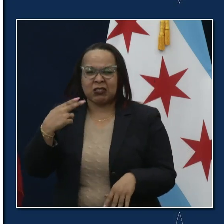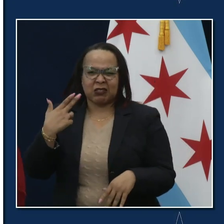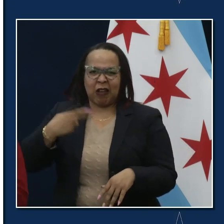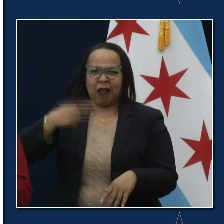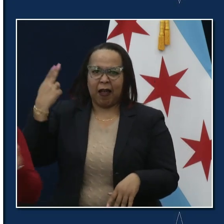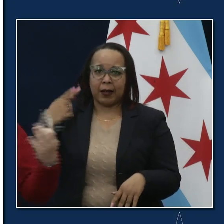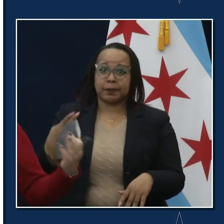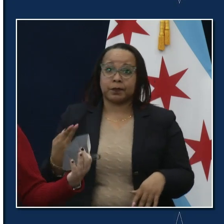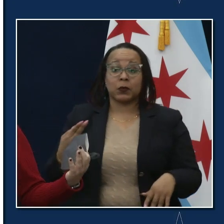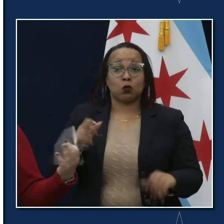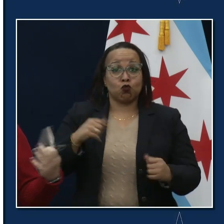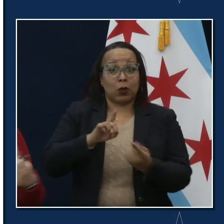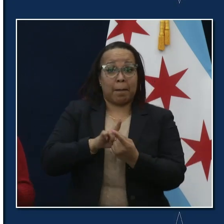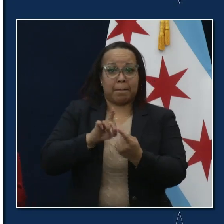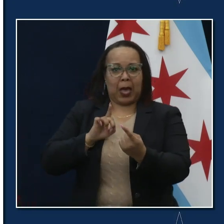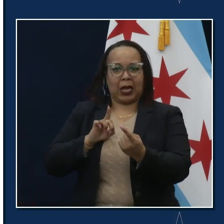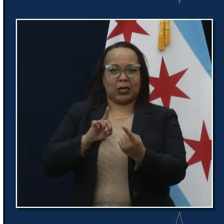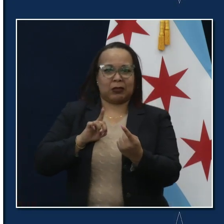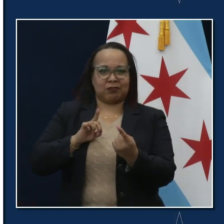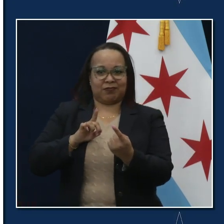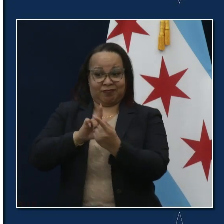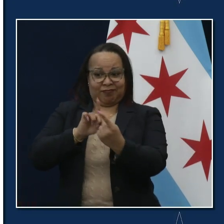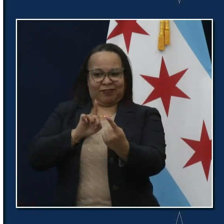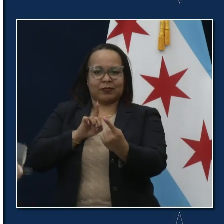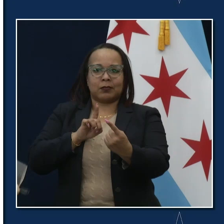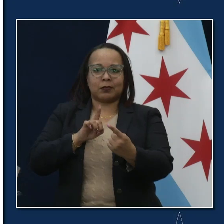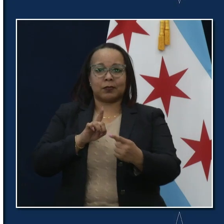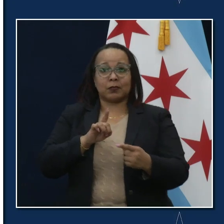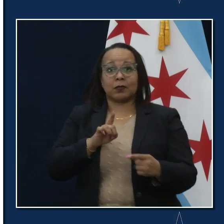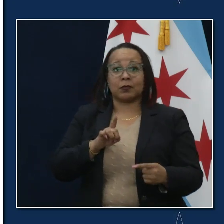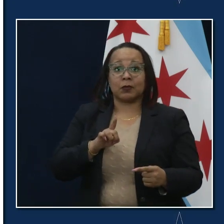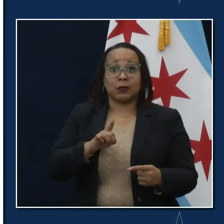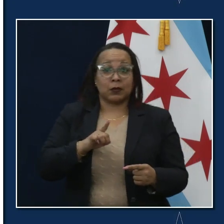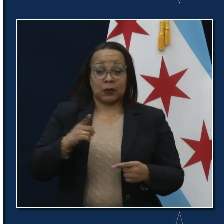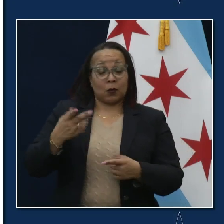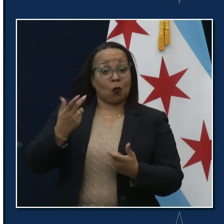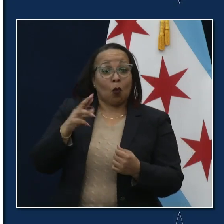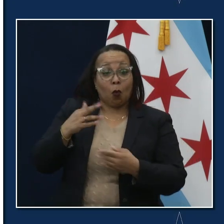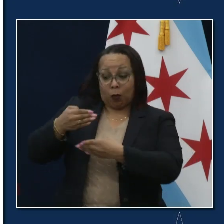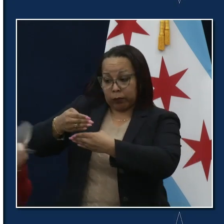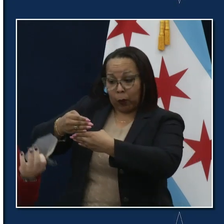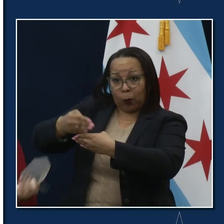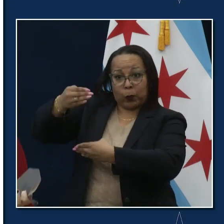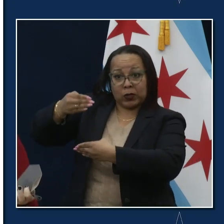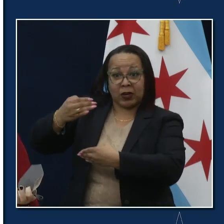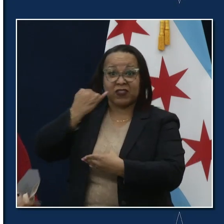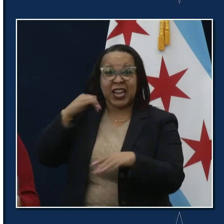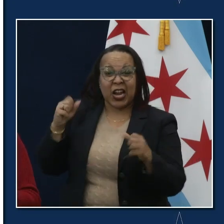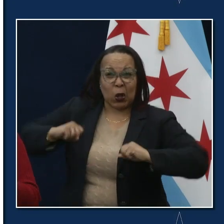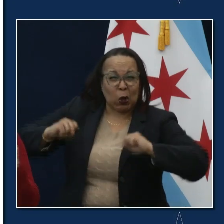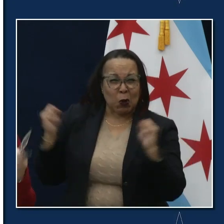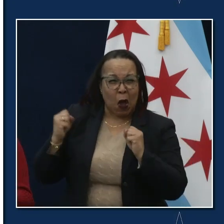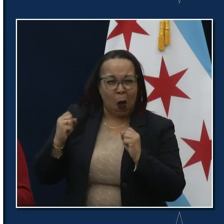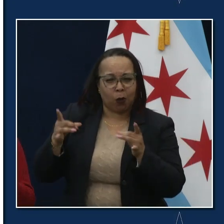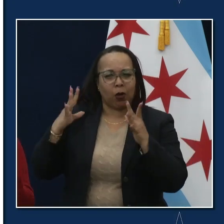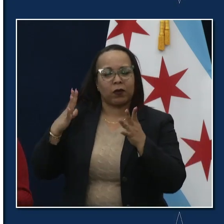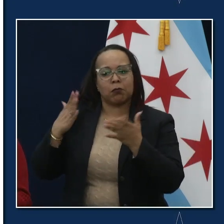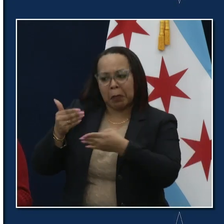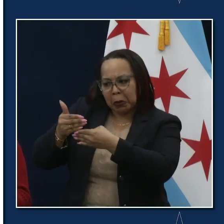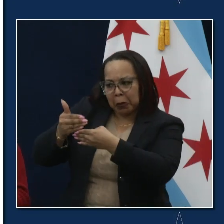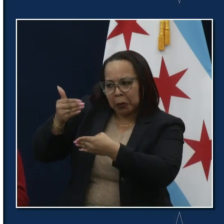also back up, a reminder that keeping distance can help. You can open up the window. If it's not freezing cold, a little